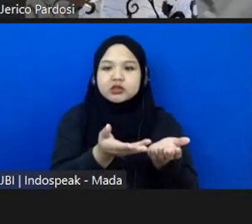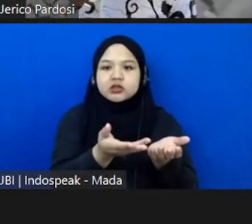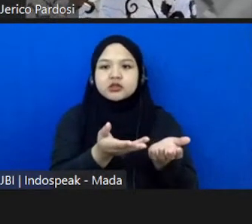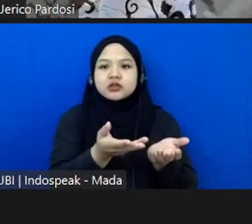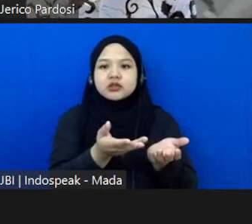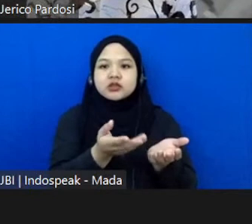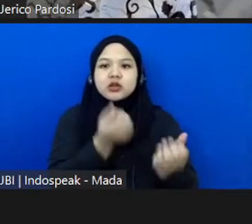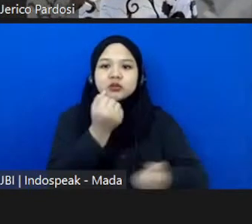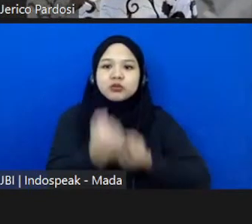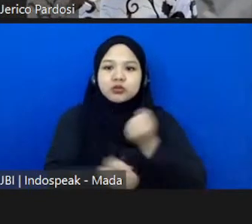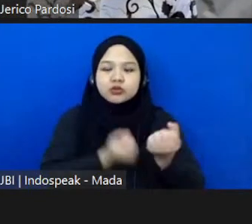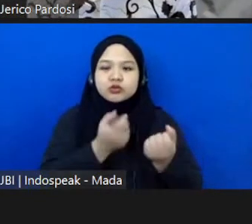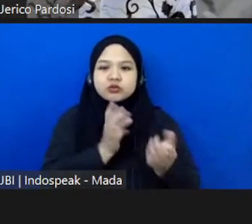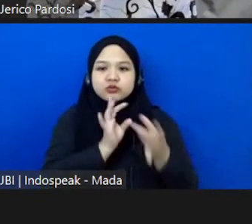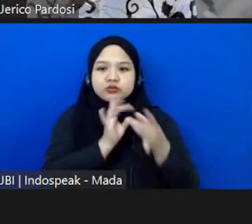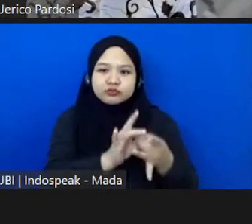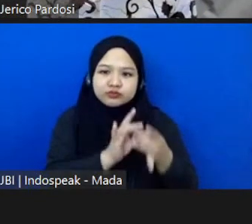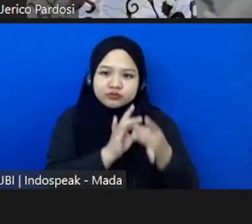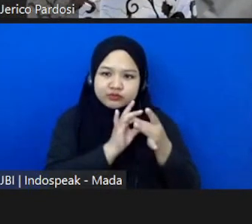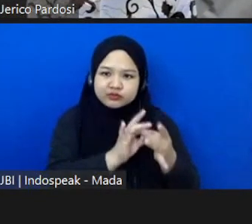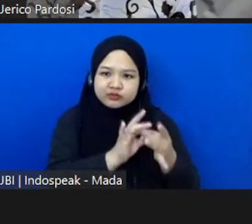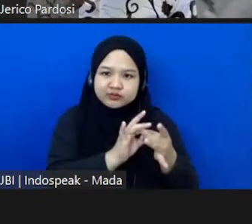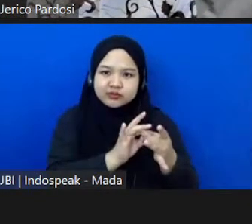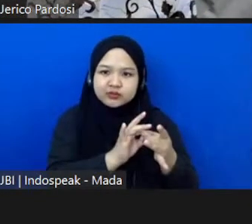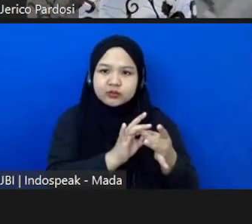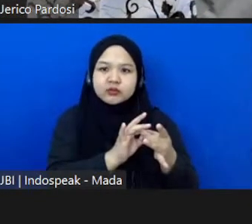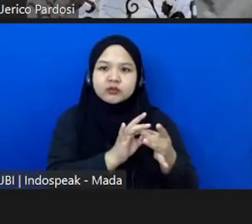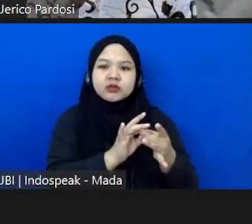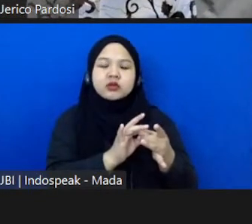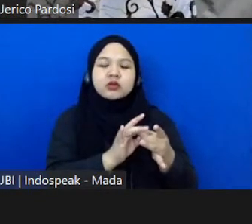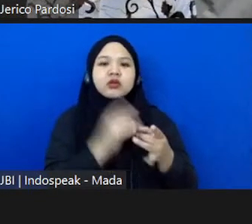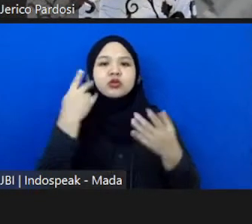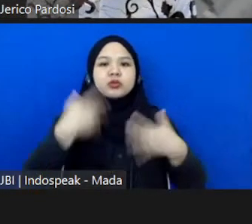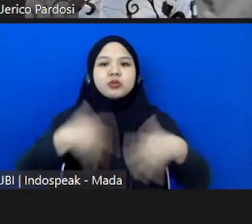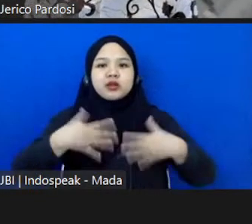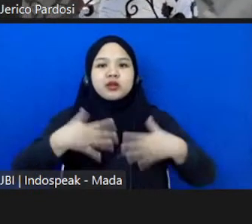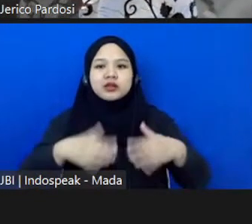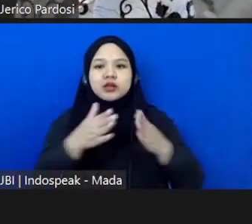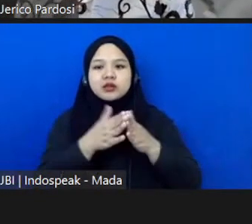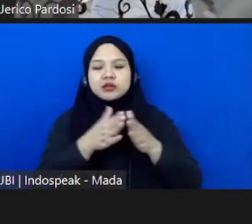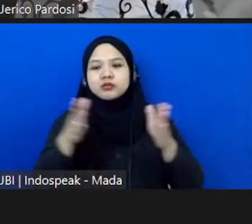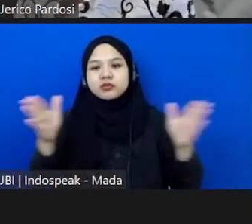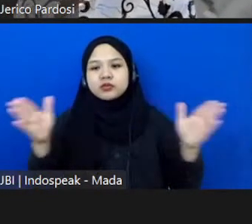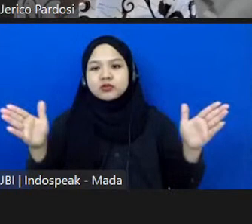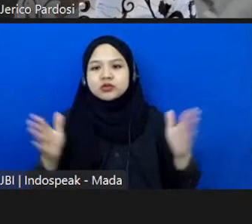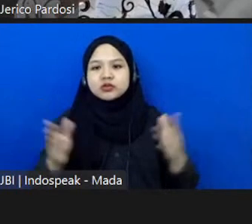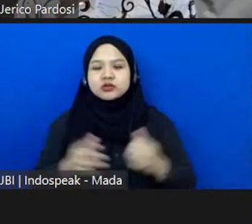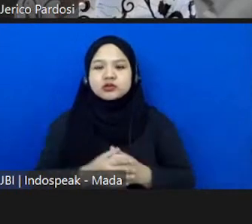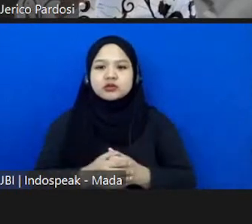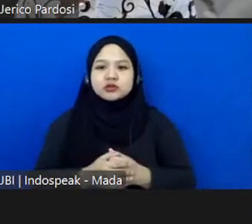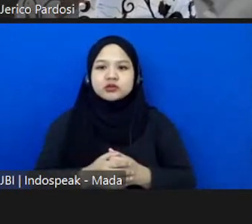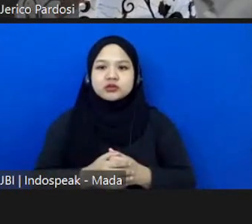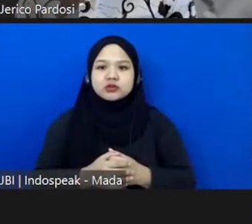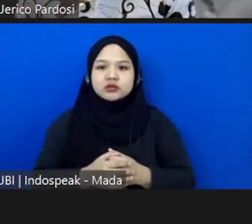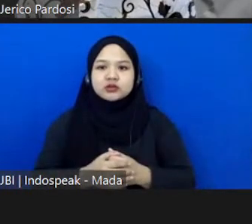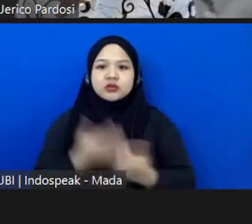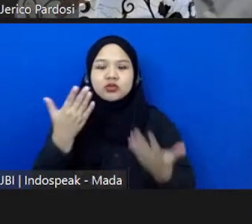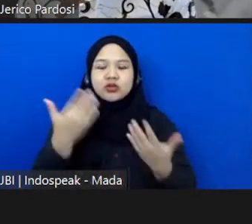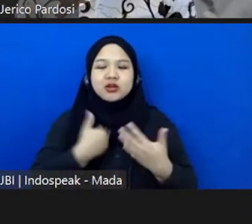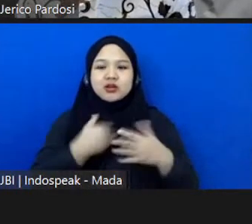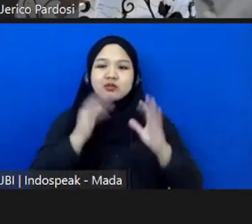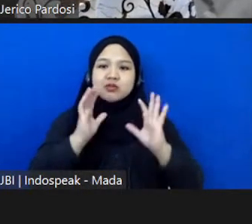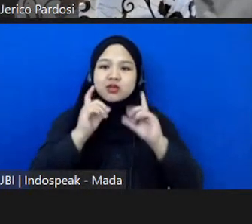trying to incorporate that in like bigger practice in psychiatry. Probably there are a lot more answers to that,